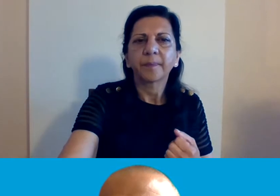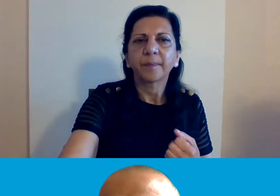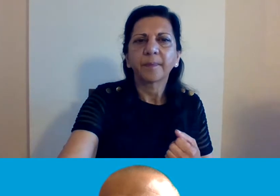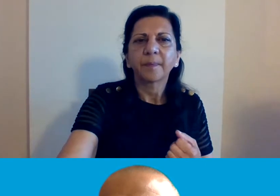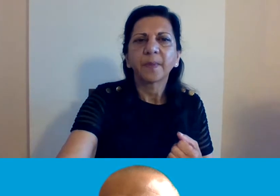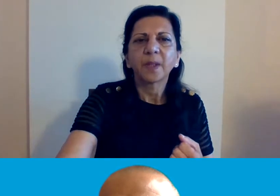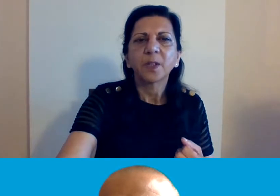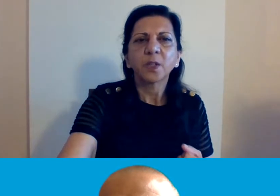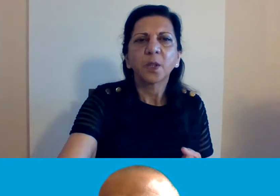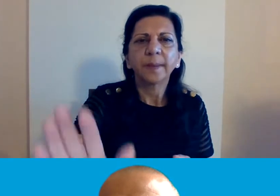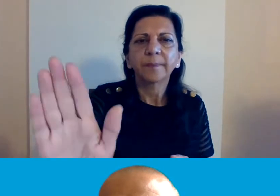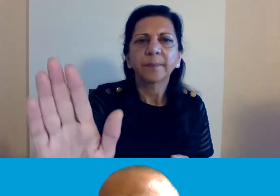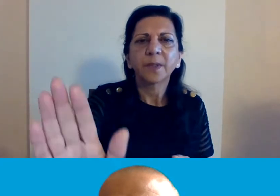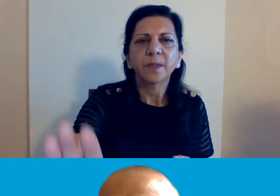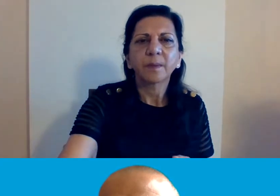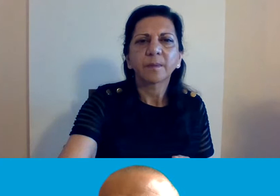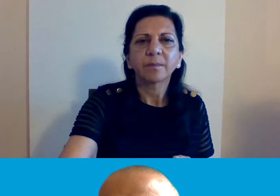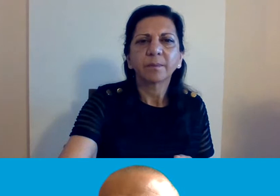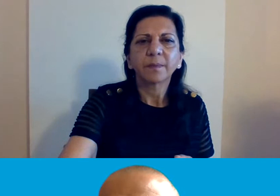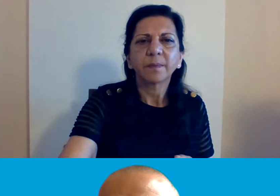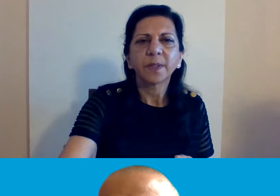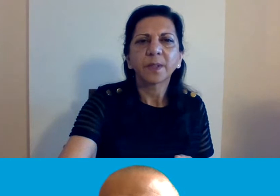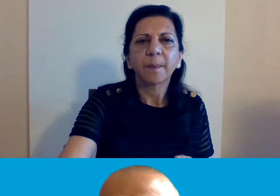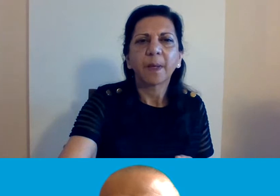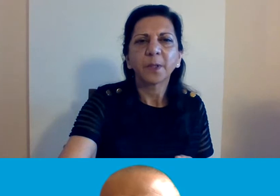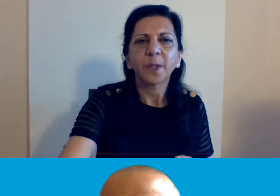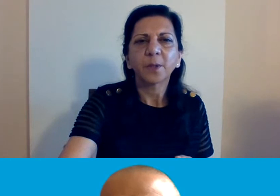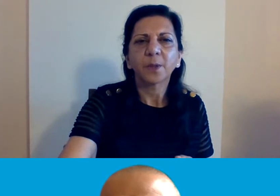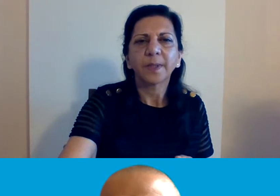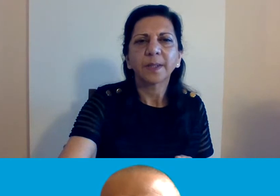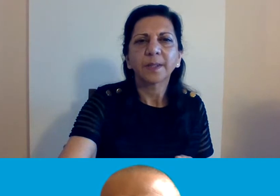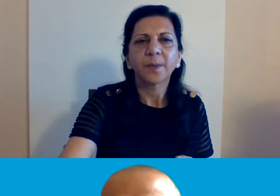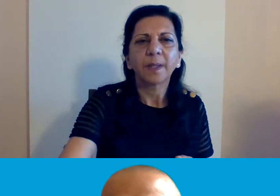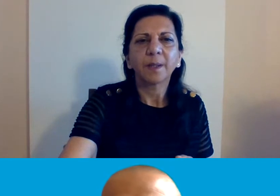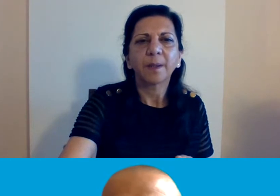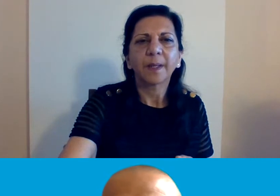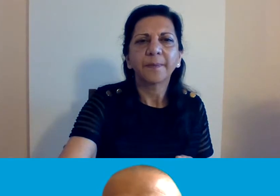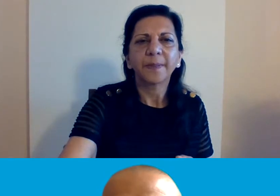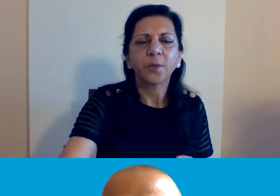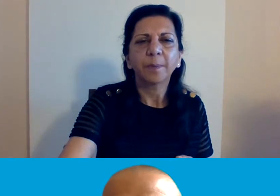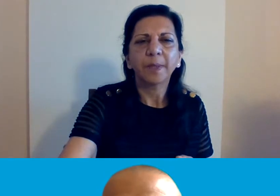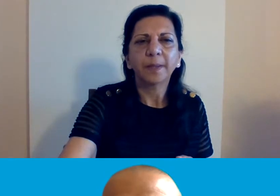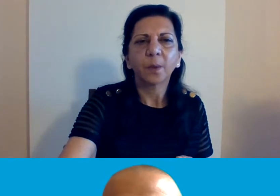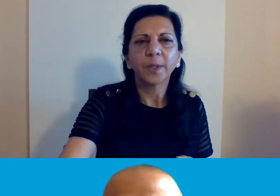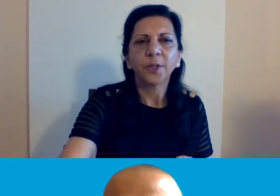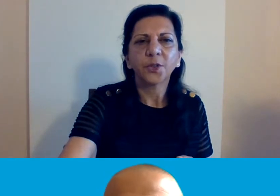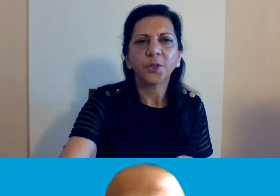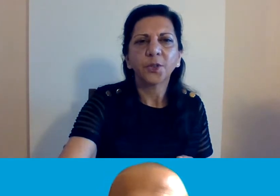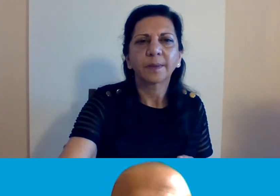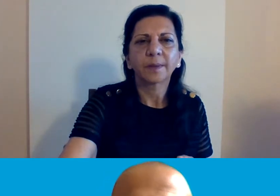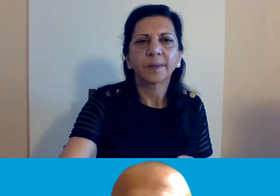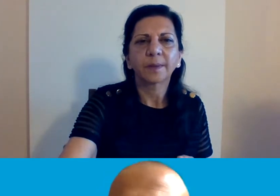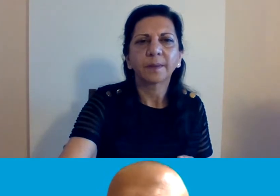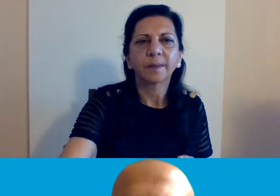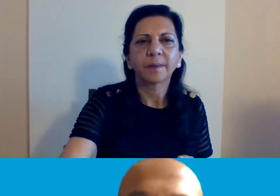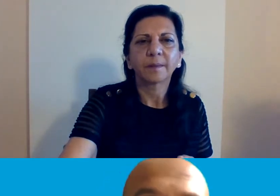the chair mentioned earlier, we're planning. I'm so sorry. Sorry, Abby, can you repeat that